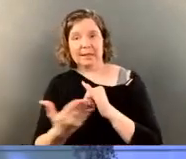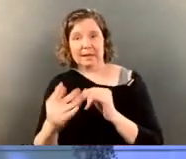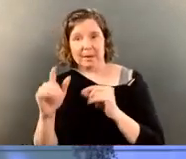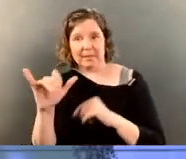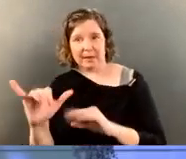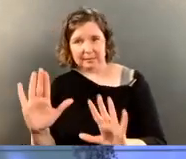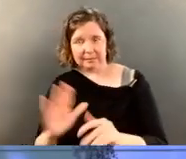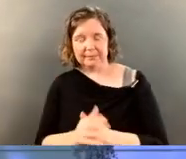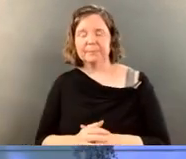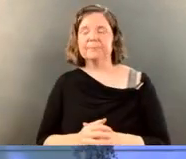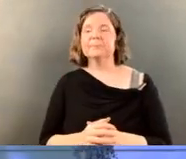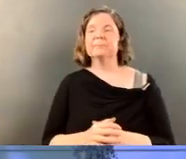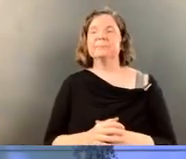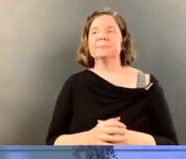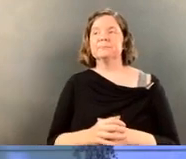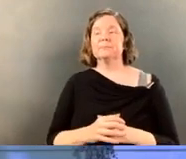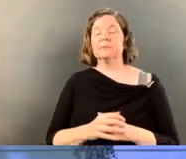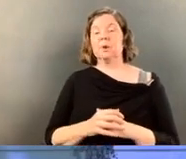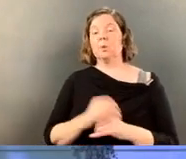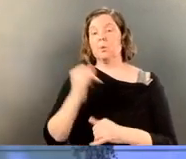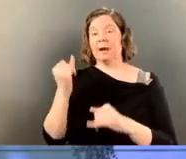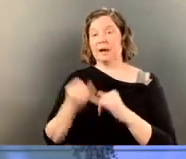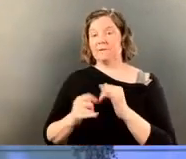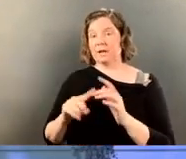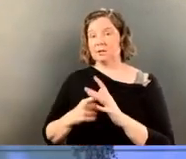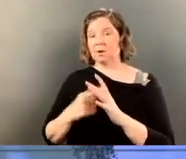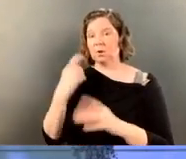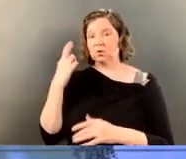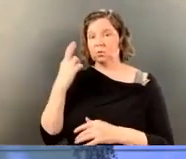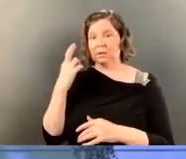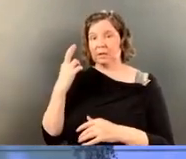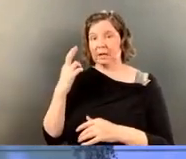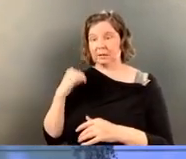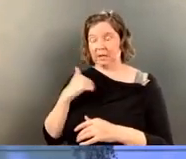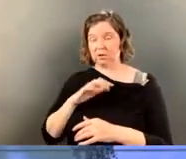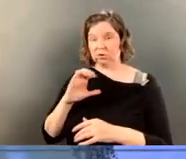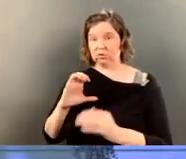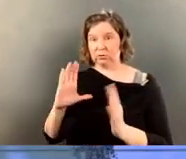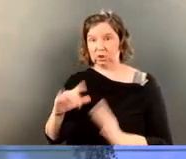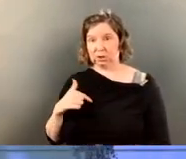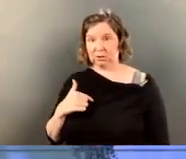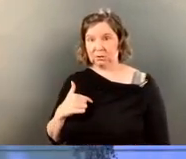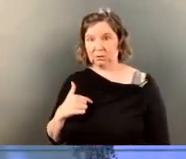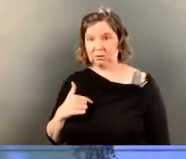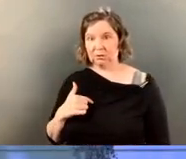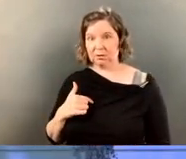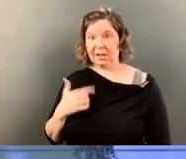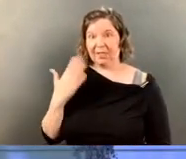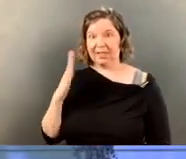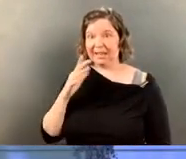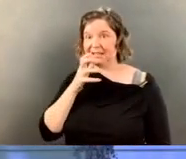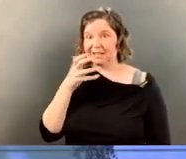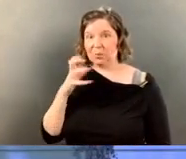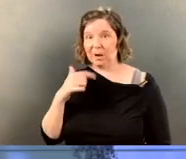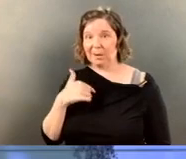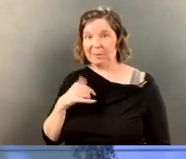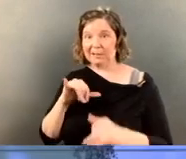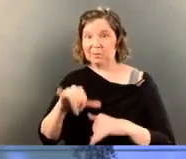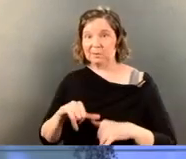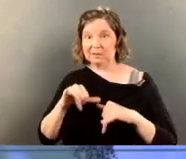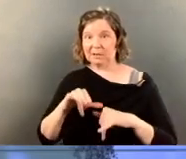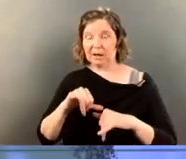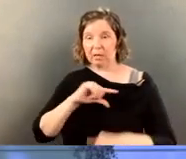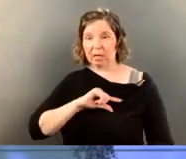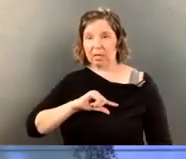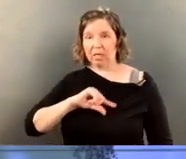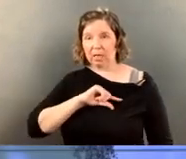that. When I finally started to realize as a Christian that God did not want me to stay in a place of